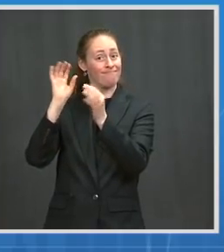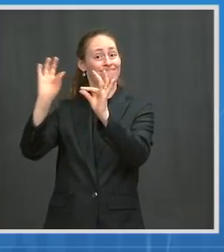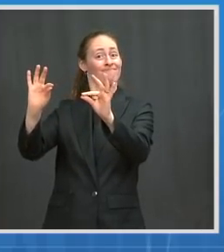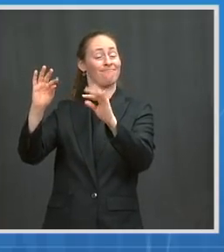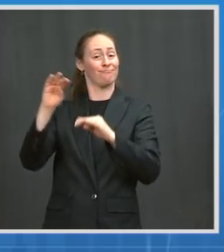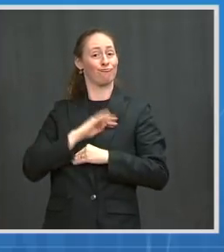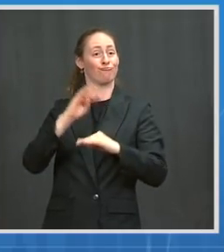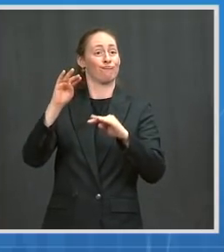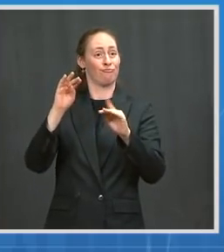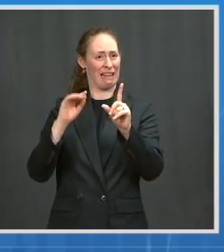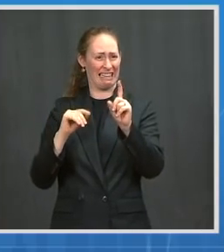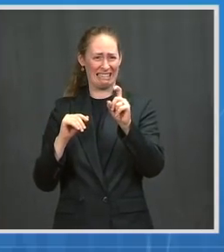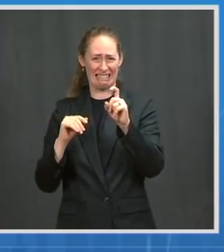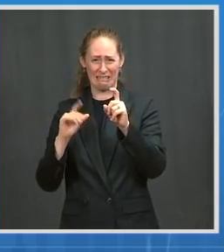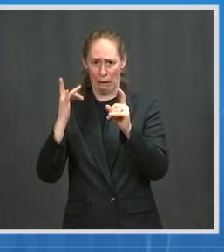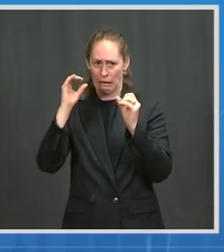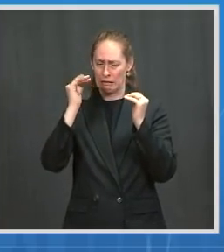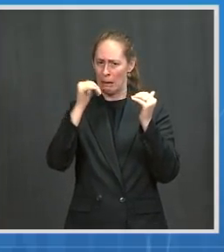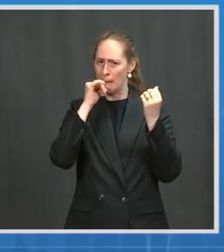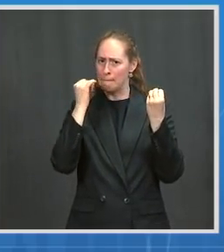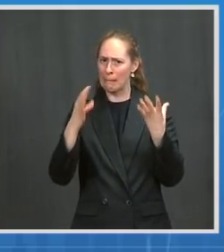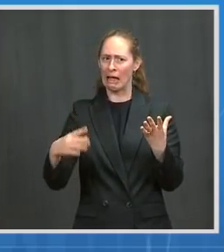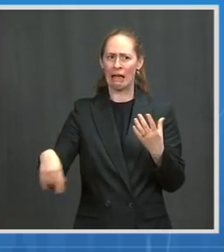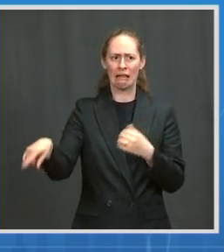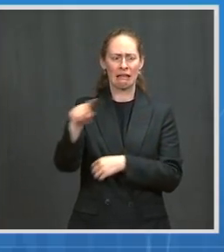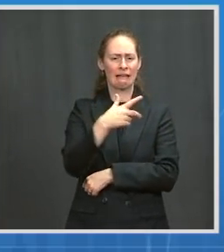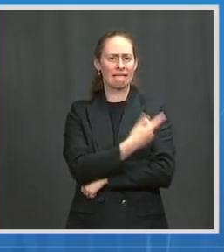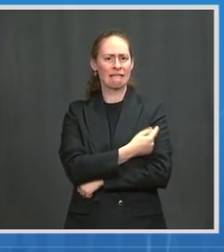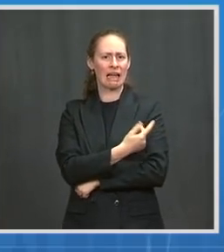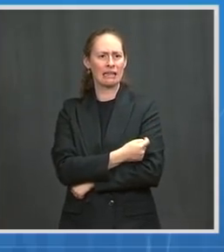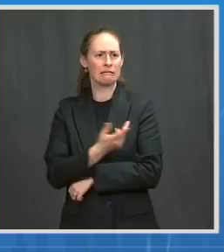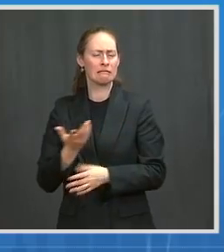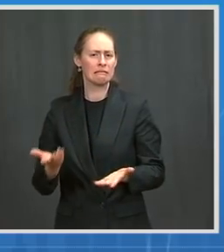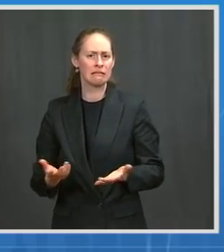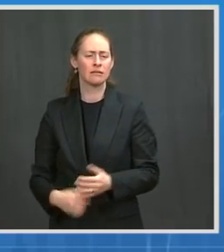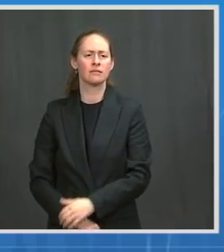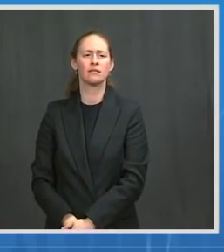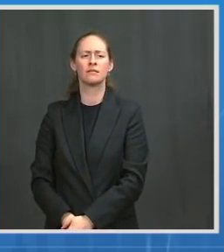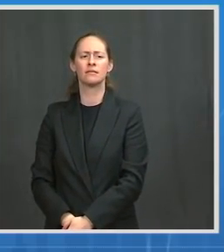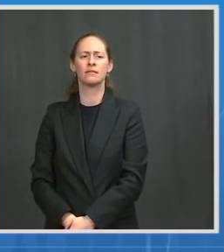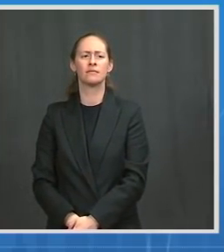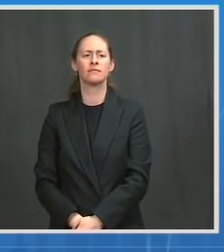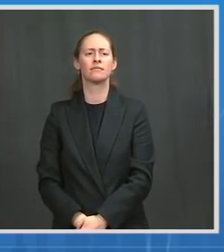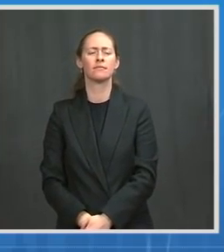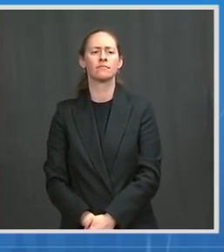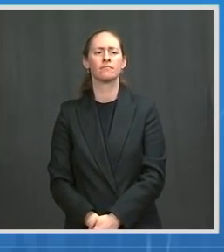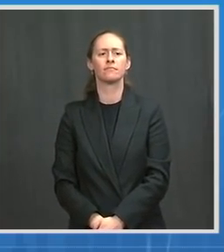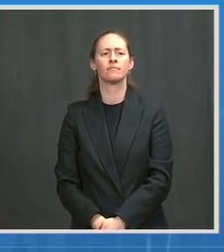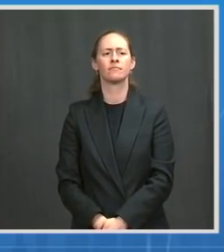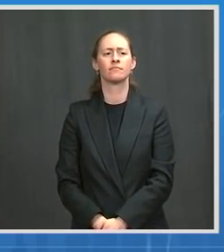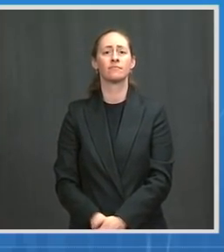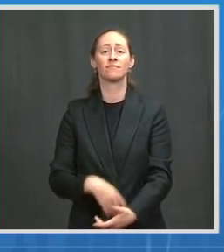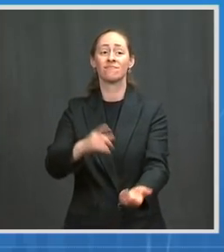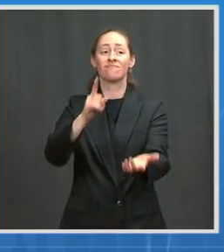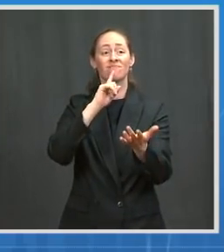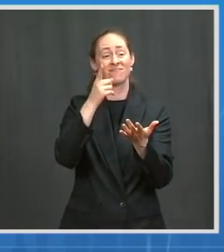by saying, getting vaccinated is as important as it's ever been. Those who are